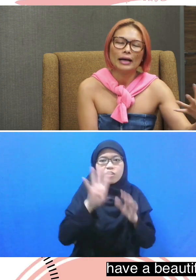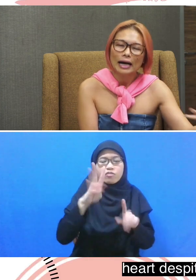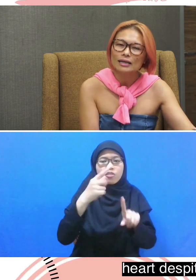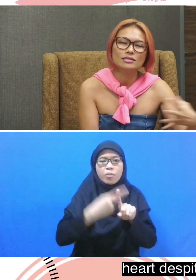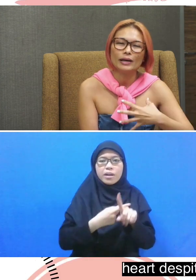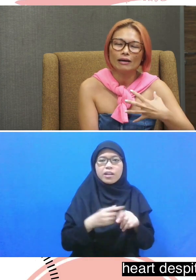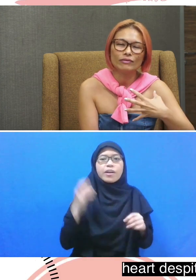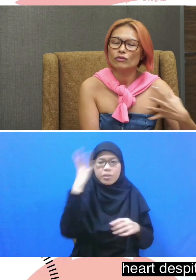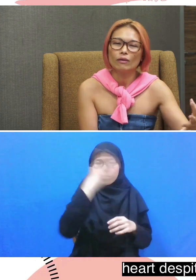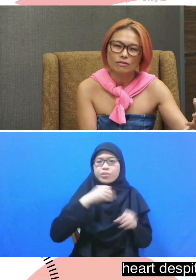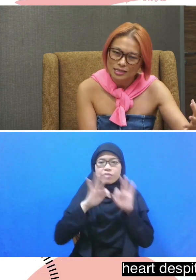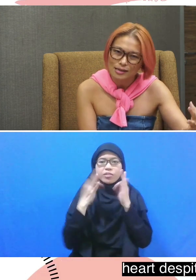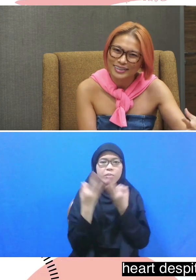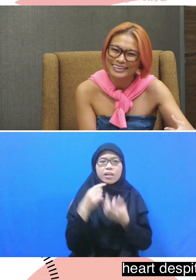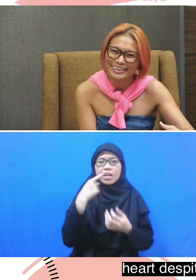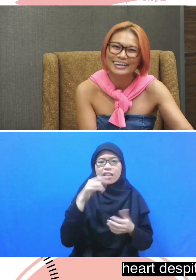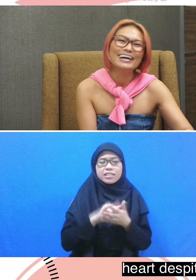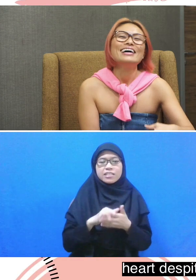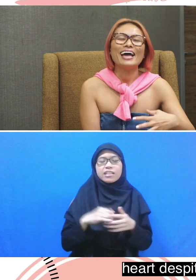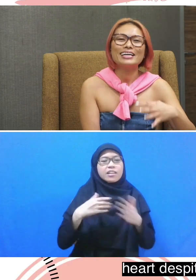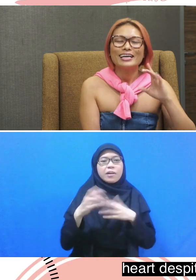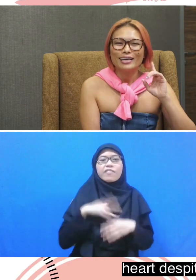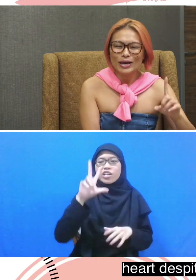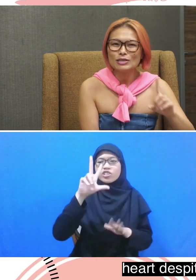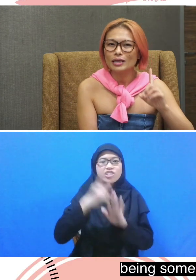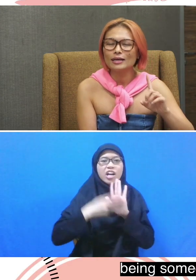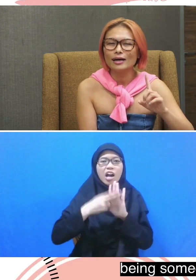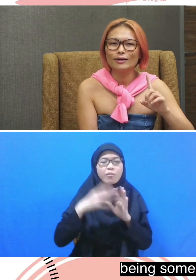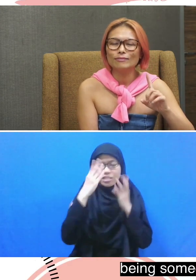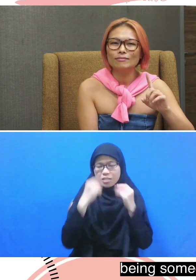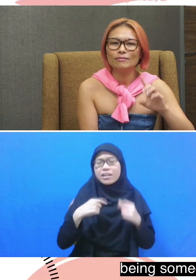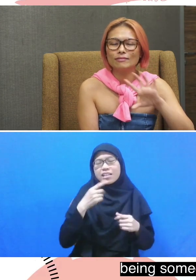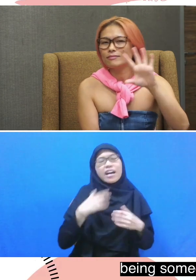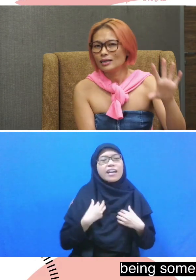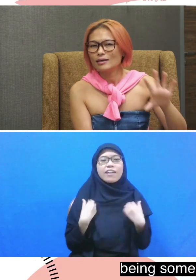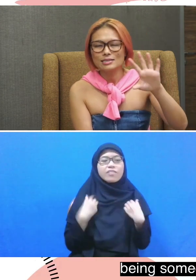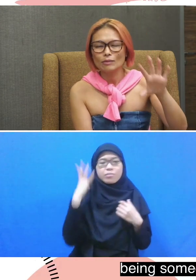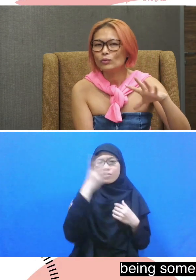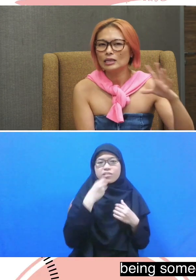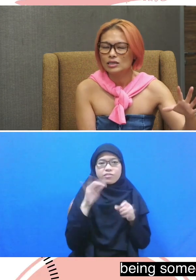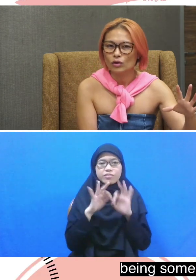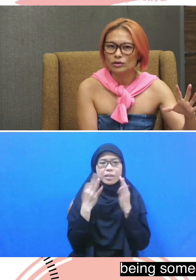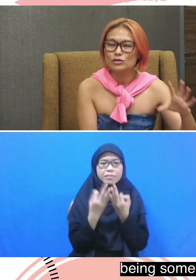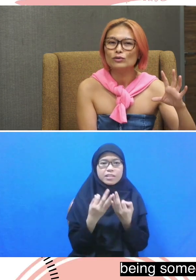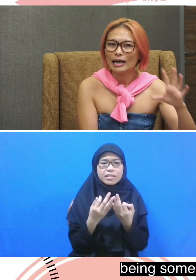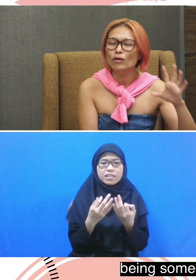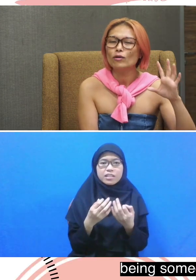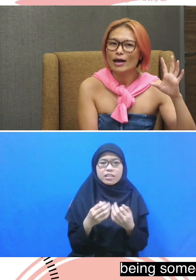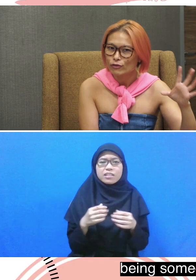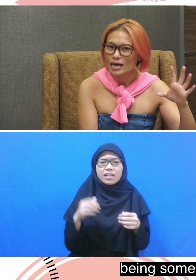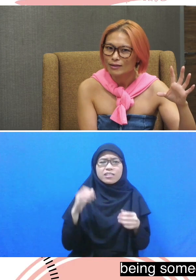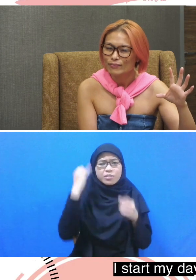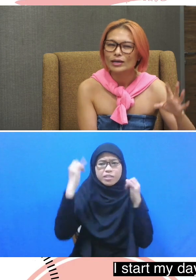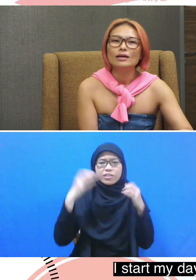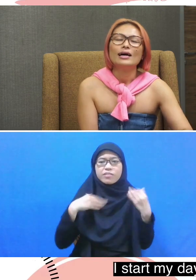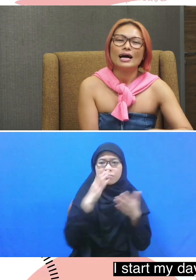bottom of my heart, despite having 3 hours of sleep. And imagine being someone with eating disorder. So now every